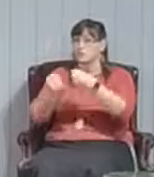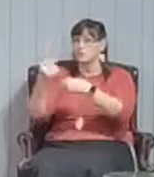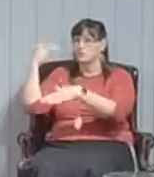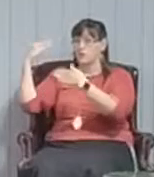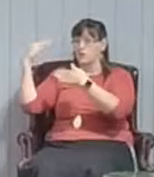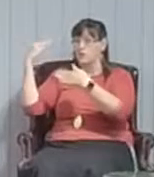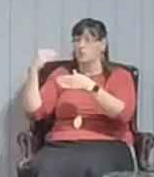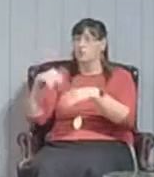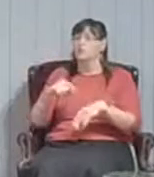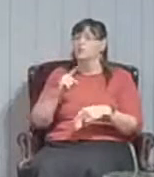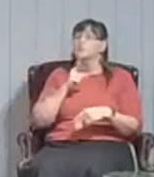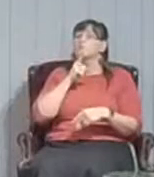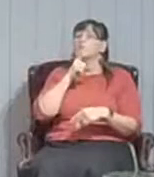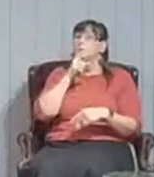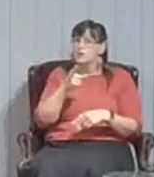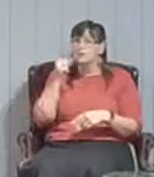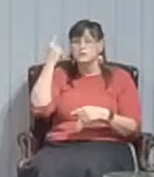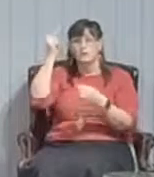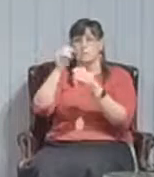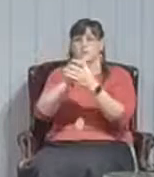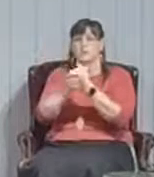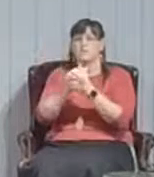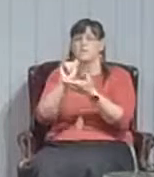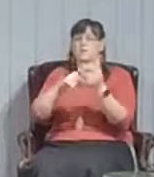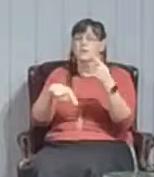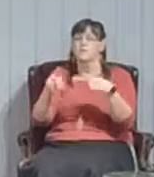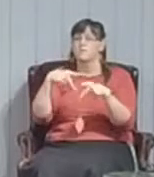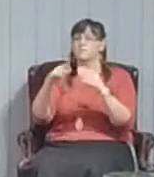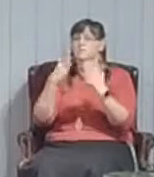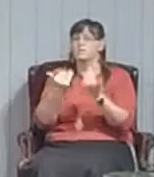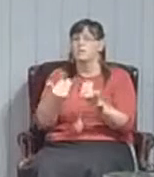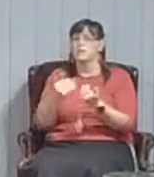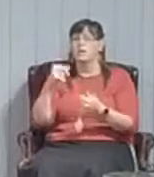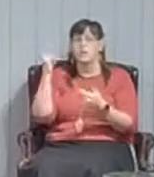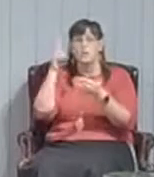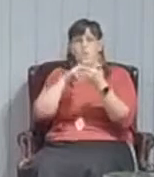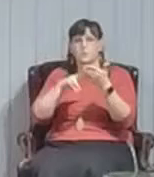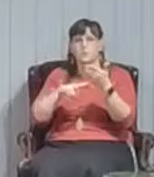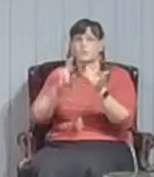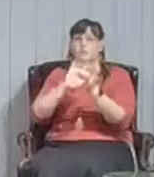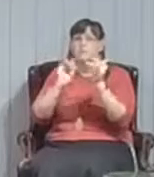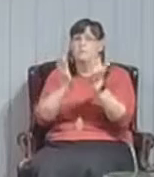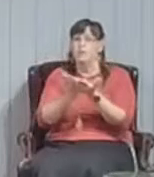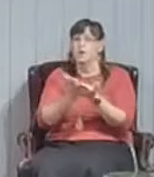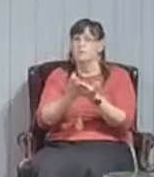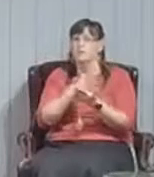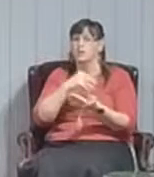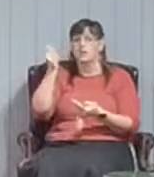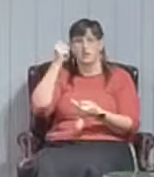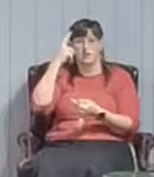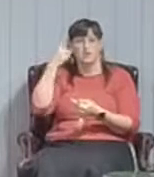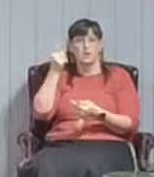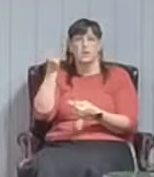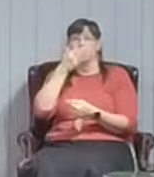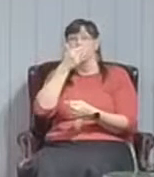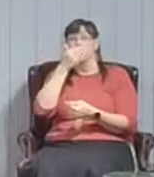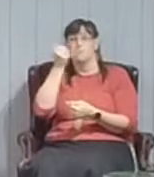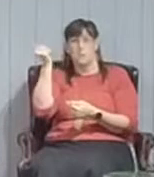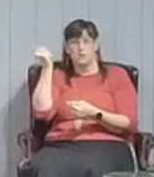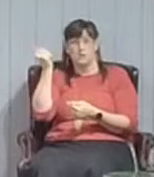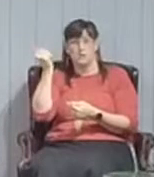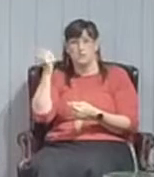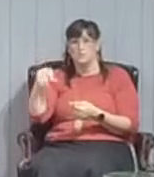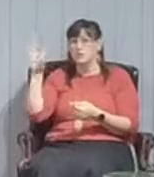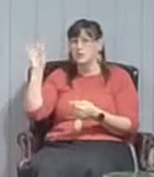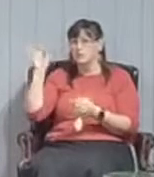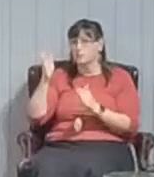believe that people today read the Bible and they understand it better than a preacher